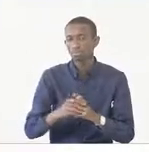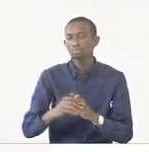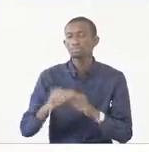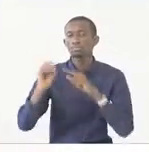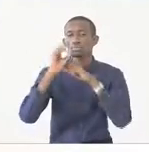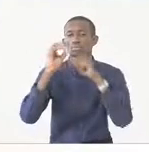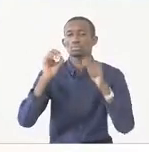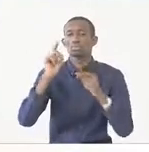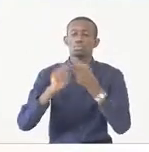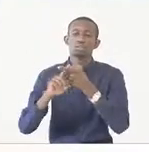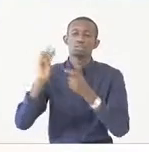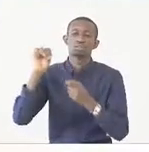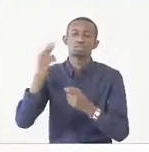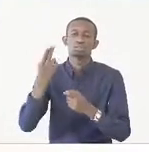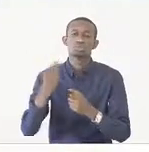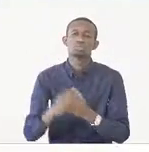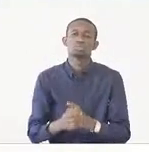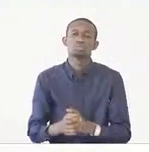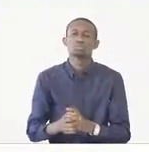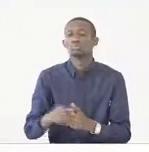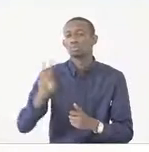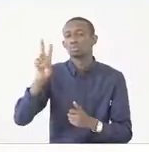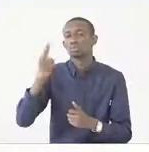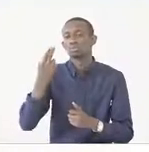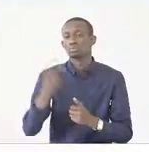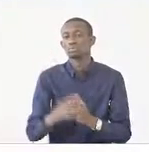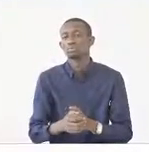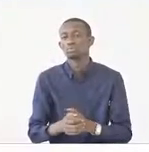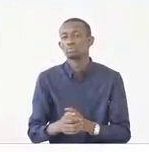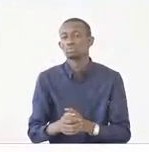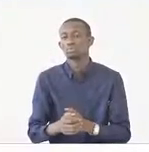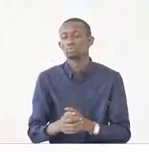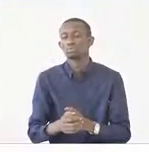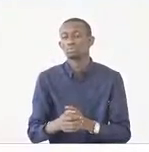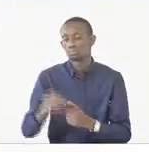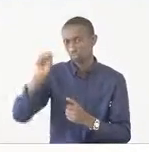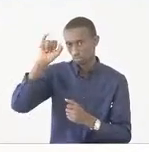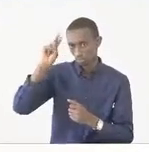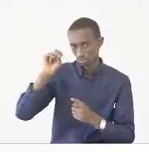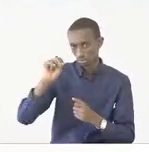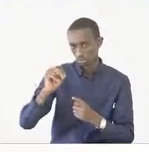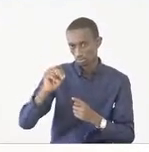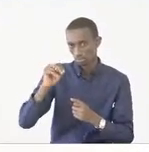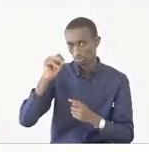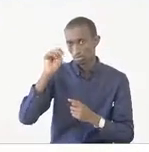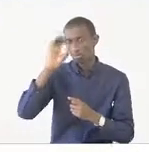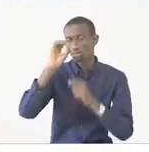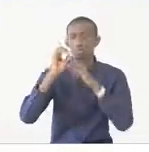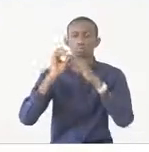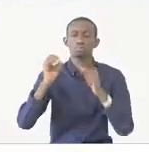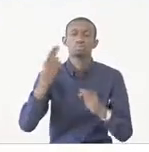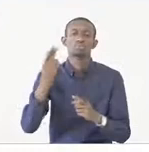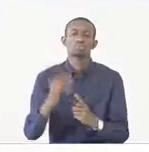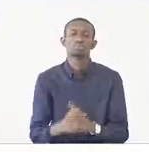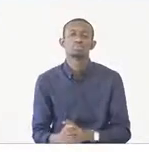plus m2 v2 sine theta 2. I'm telling